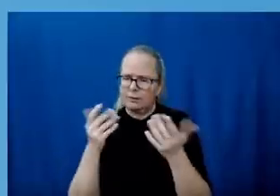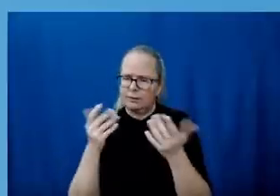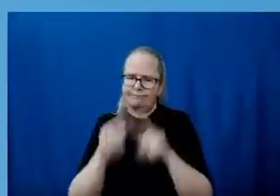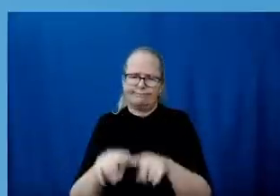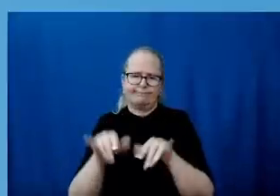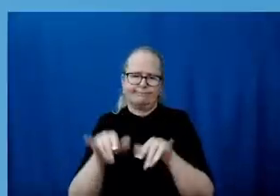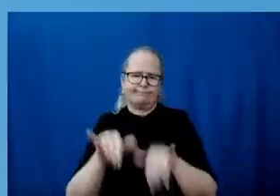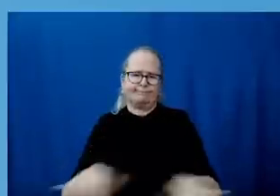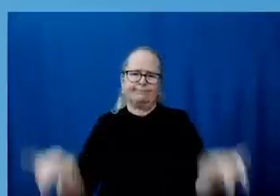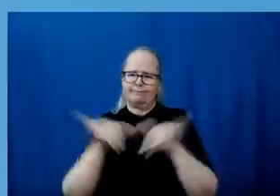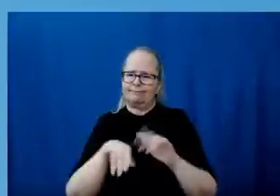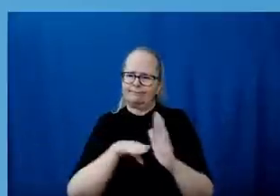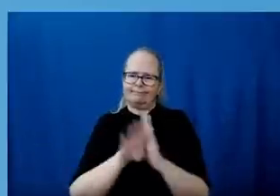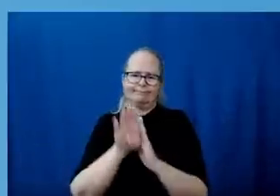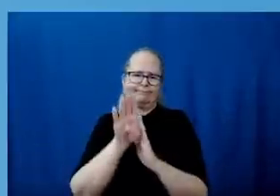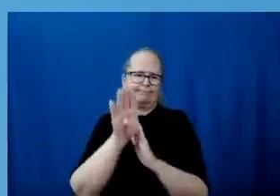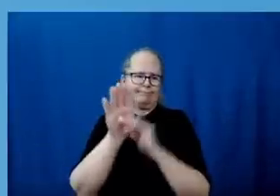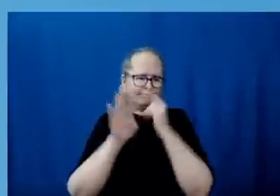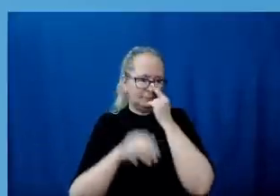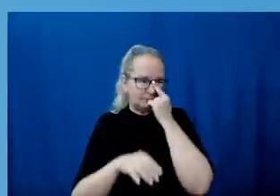everything is referenced back to a standard curve.